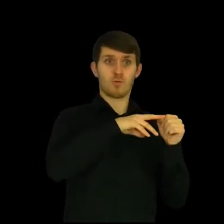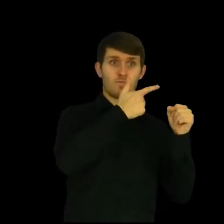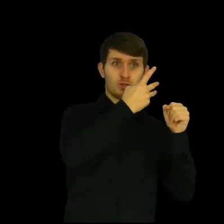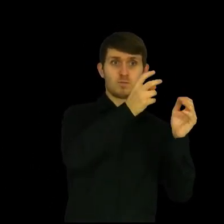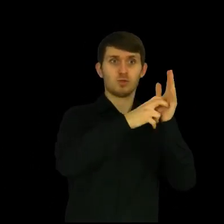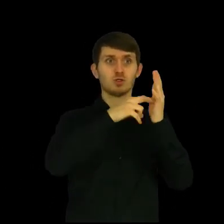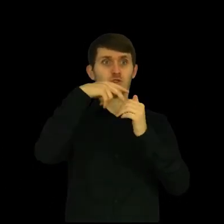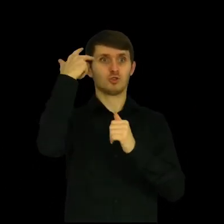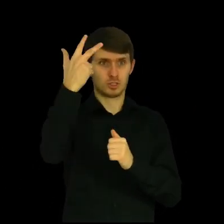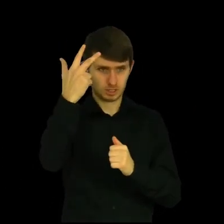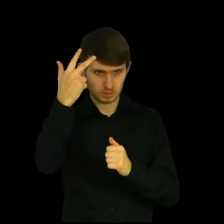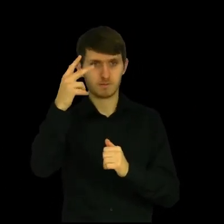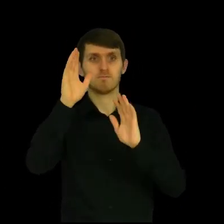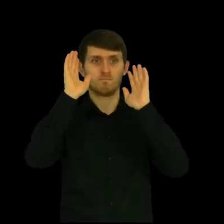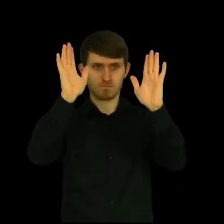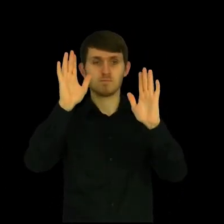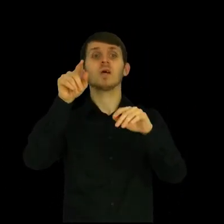way of viewing